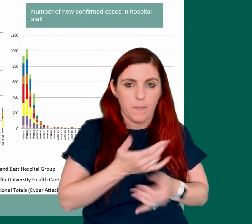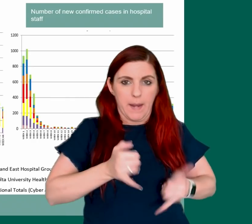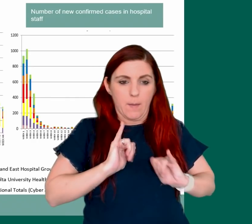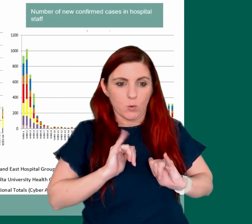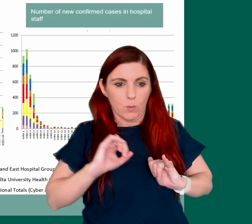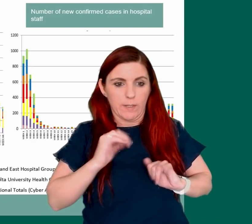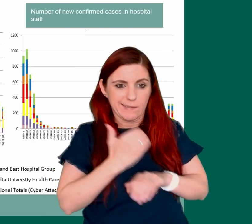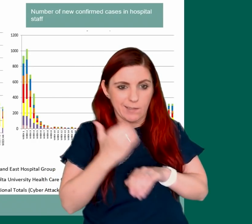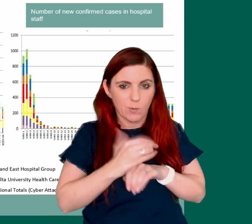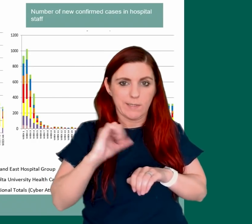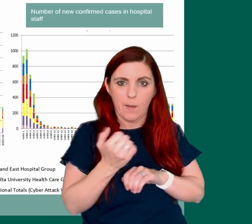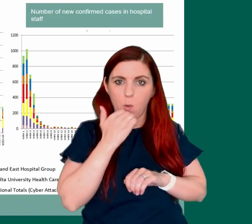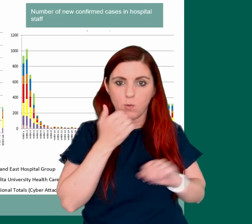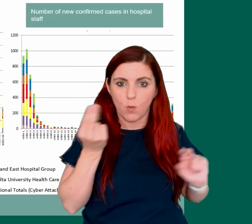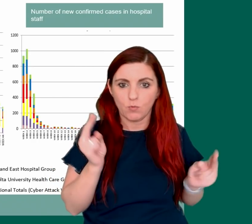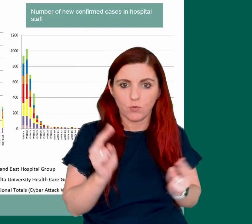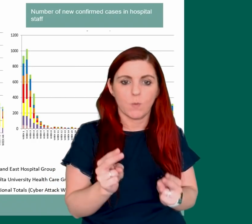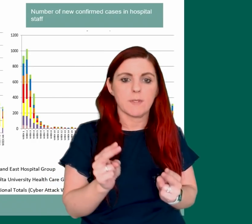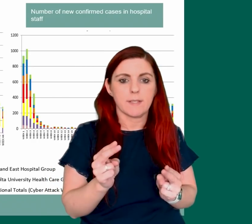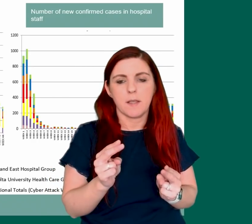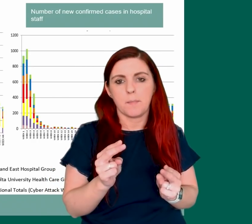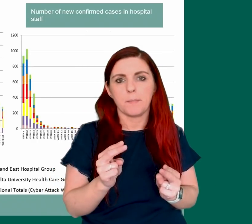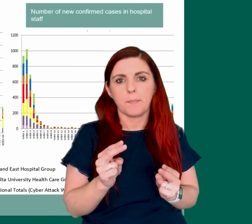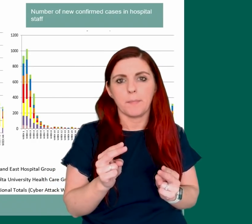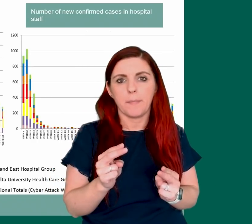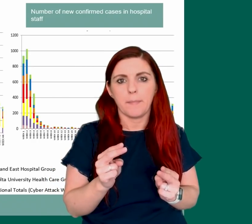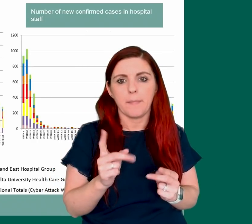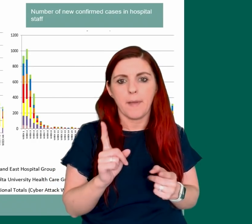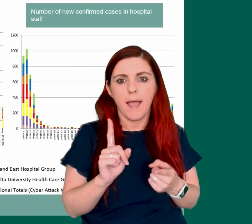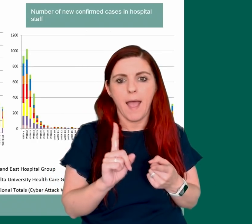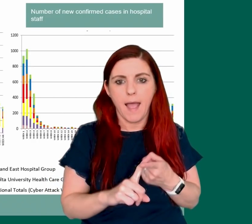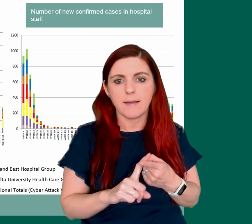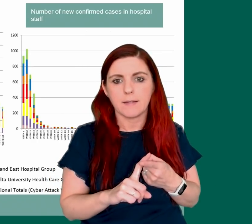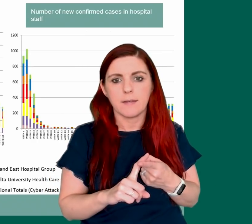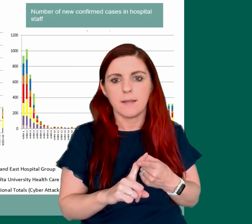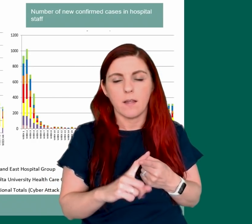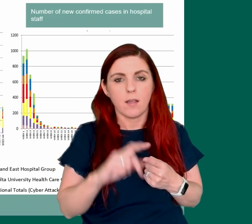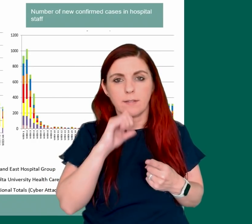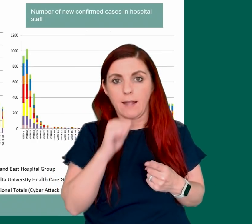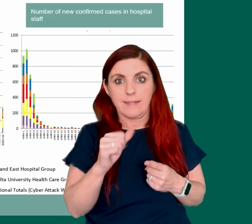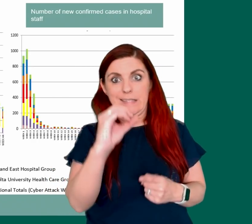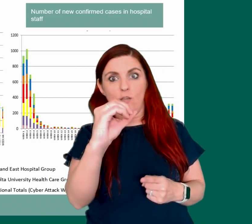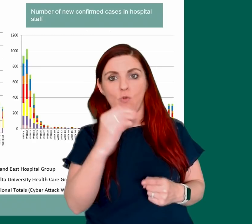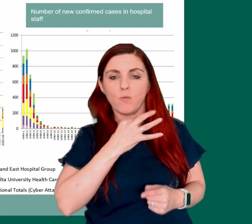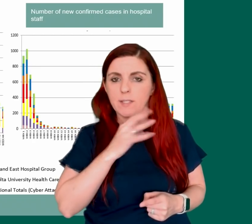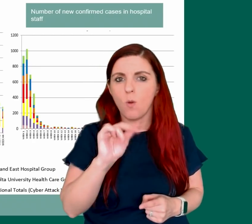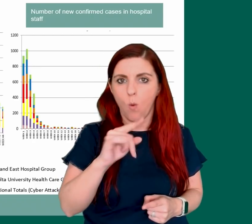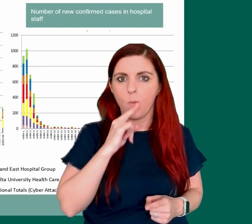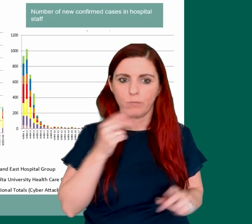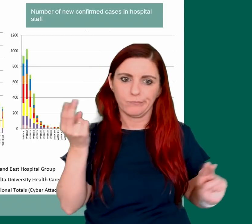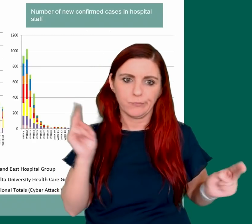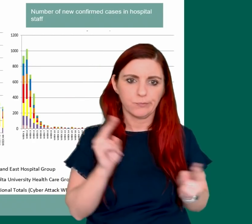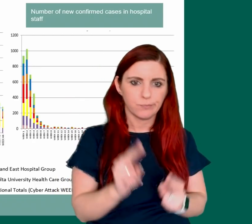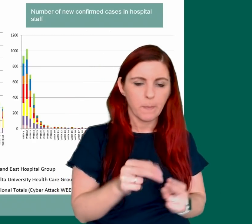it hasn't completely negated that risk, but it has certainly kept it at a very low level. Similarly, outbreaks, they're rising,